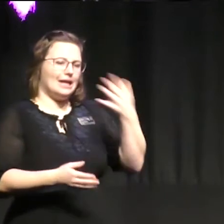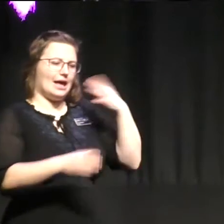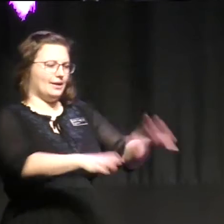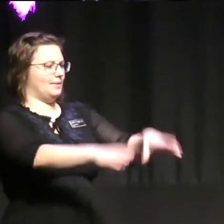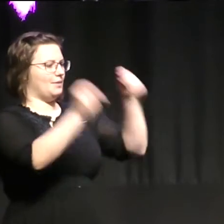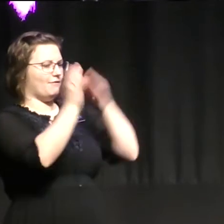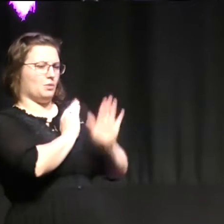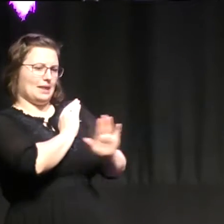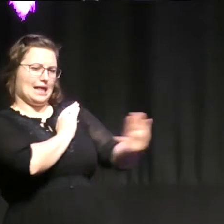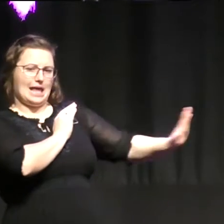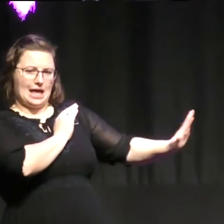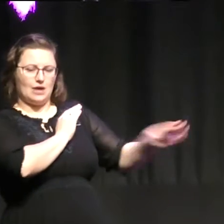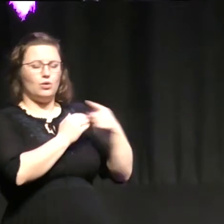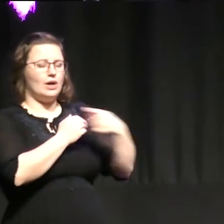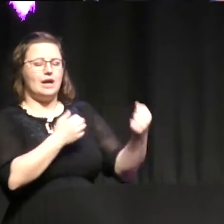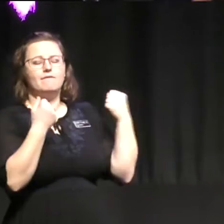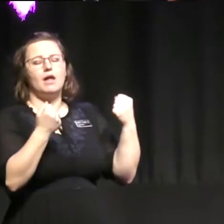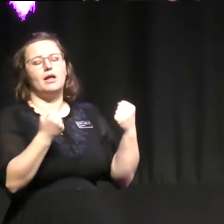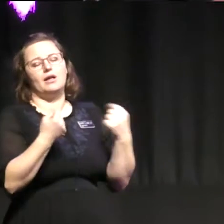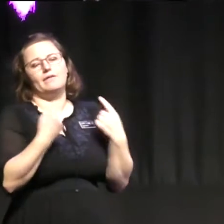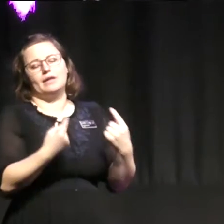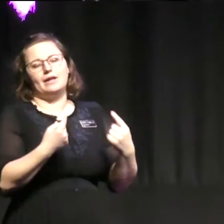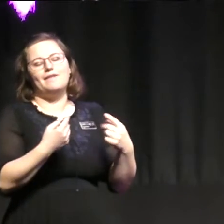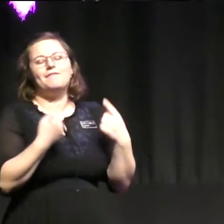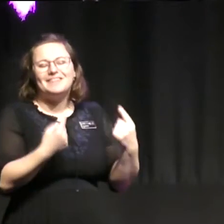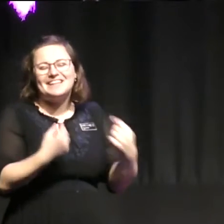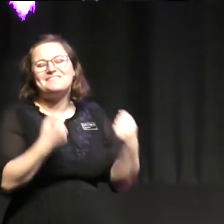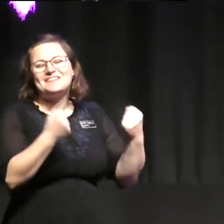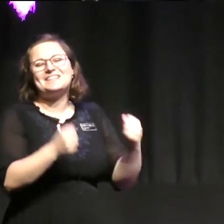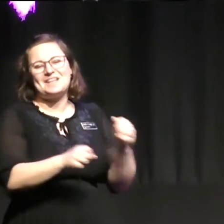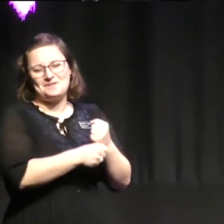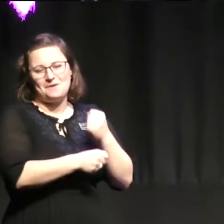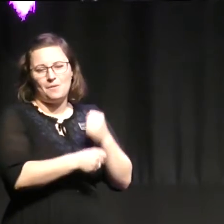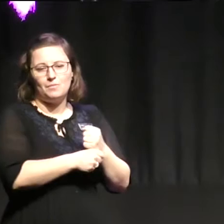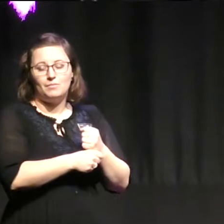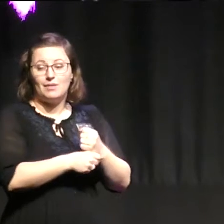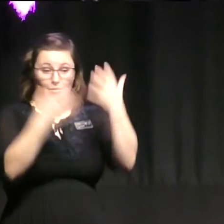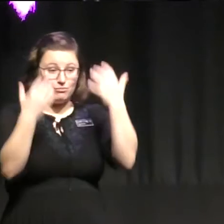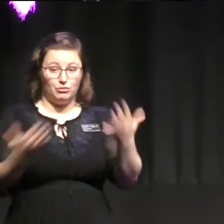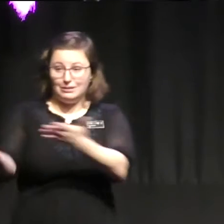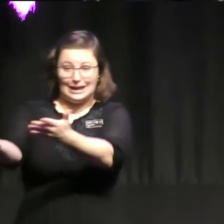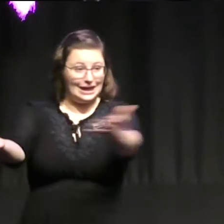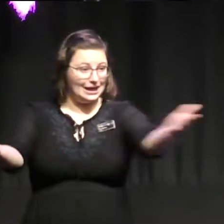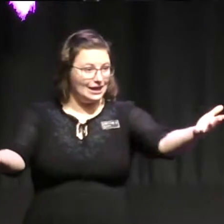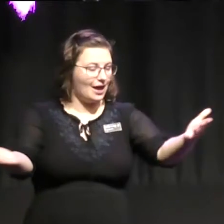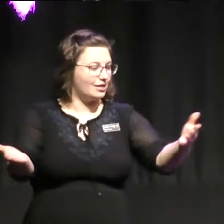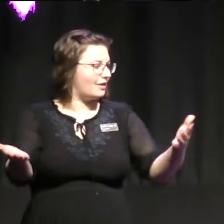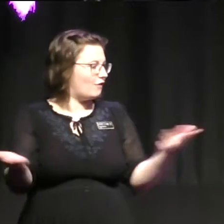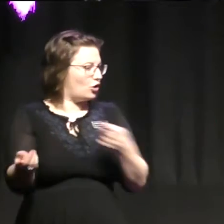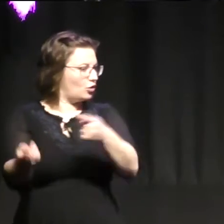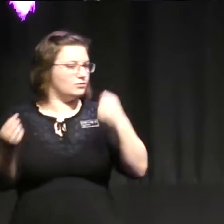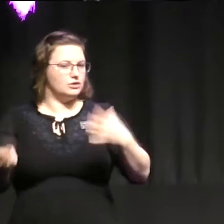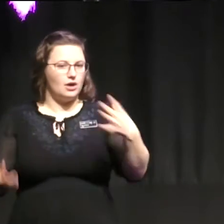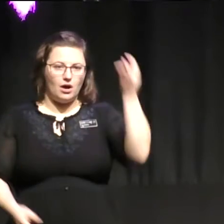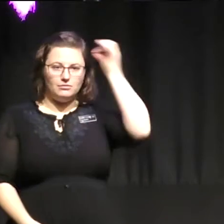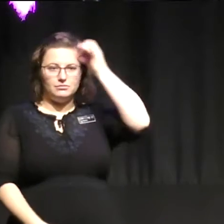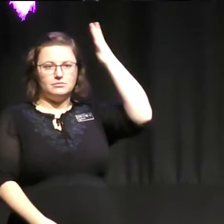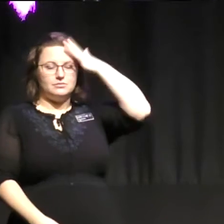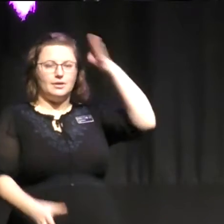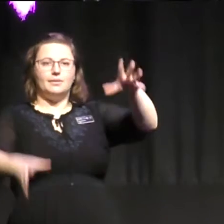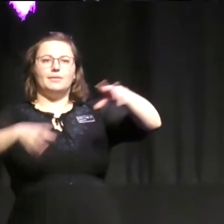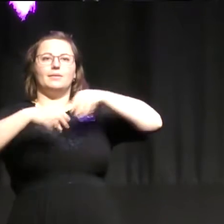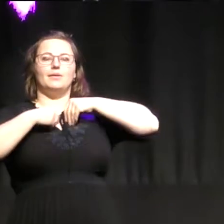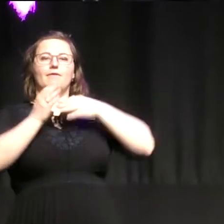your important work? What can the audience here, when they go out from here, what do you want them to carry with